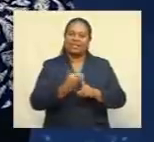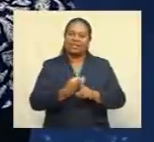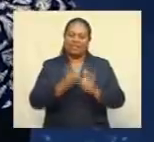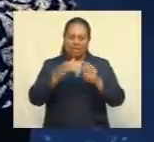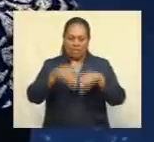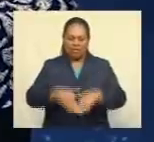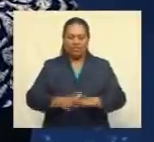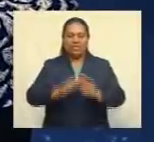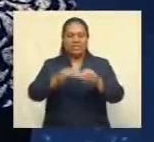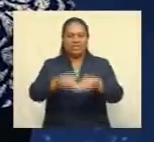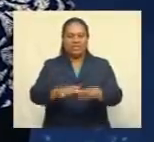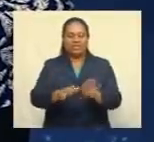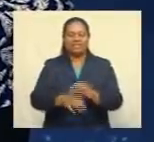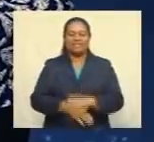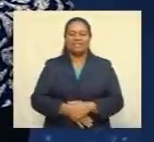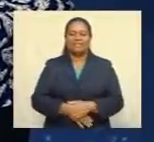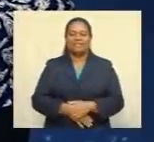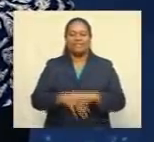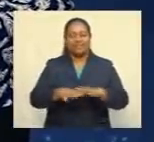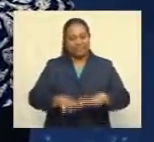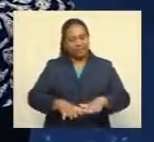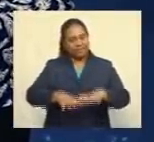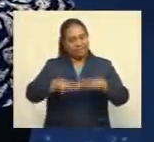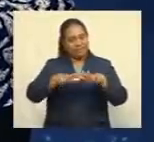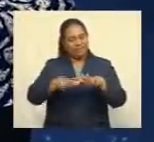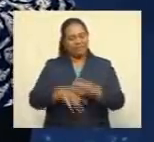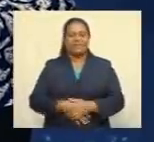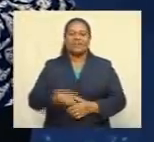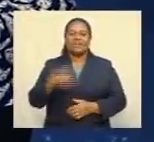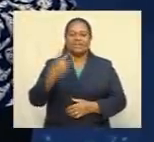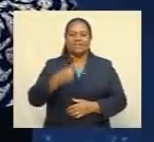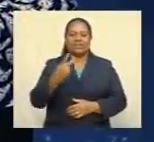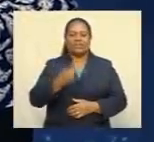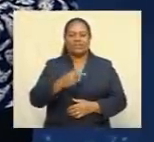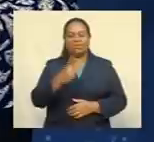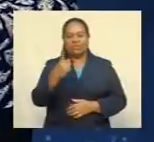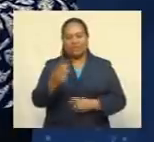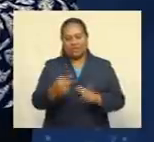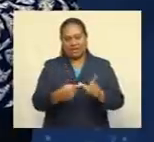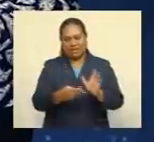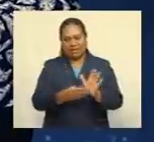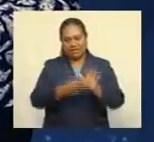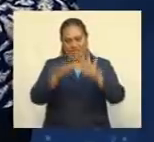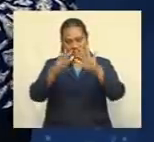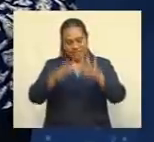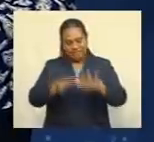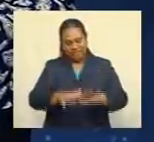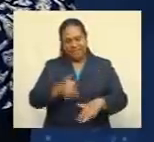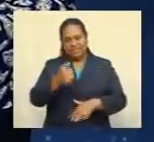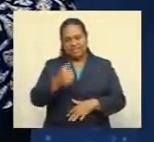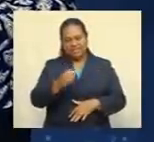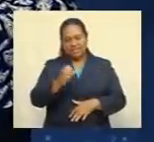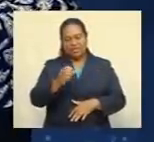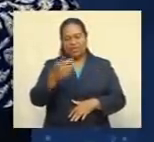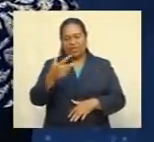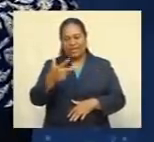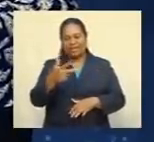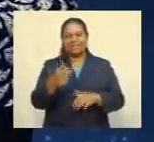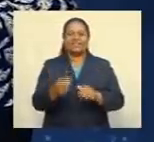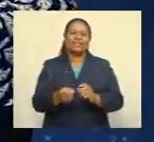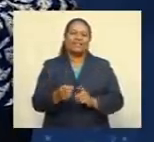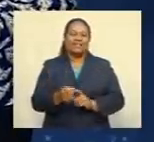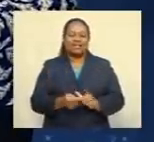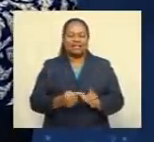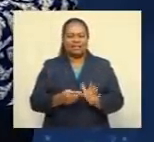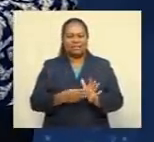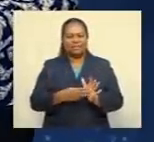seas. Turning to the tides, high waters at 12:21 a.m. with low waters at 6:08 a.m. Sunrise